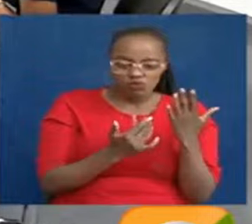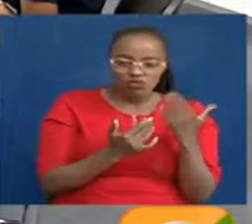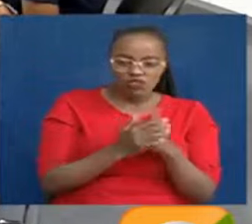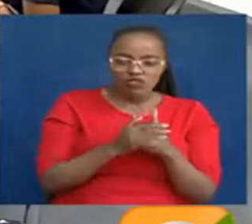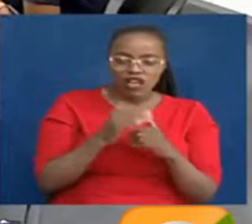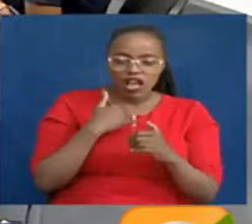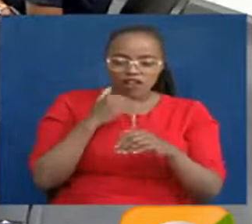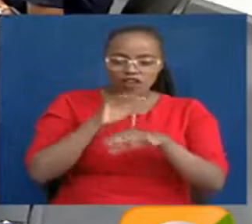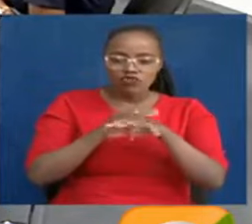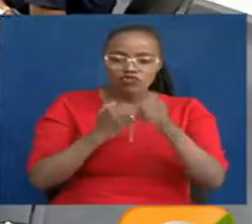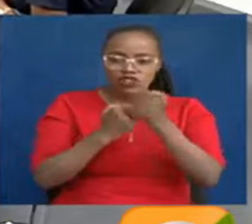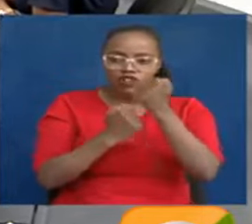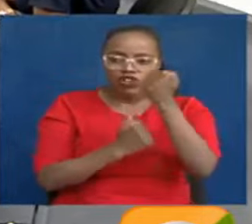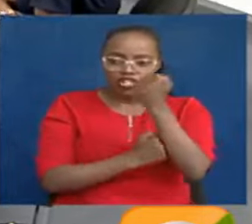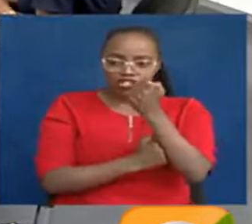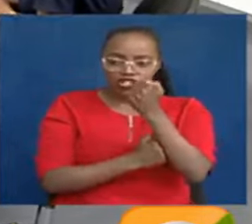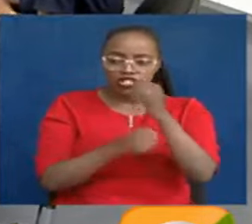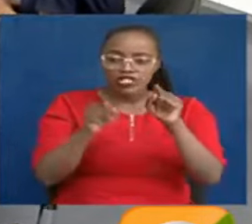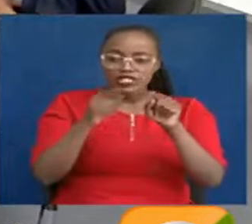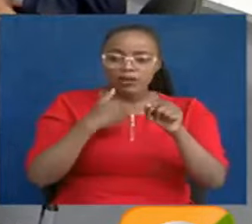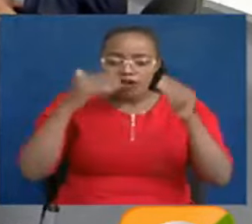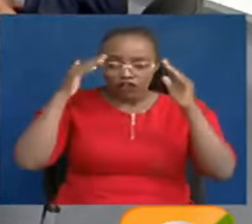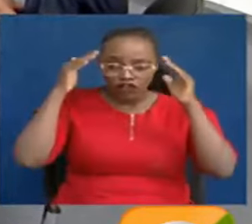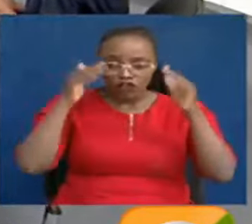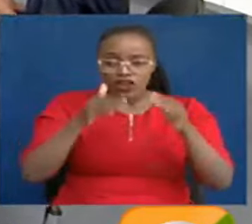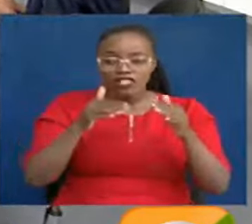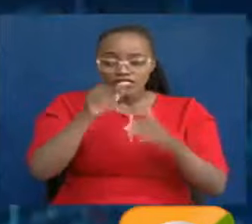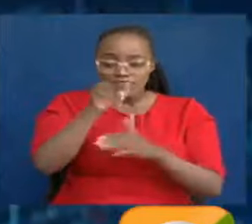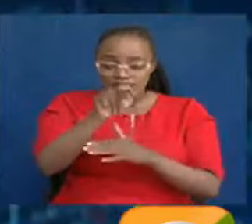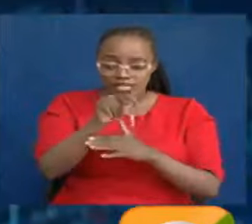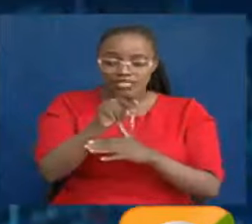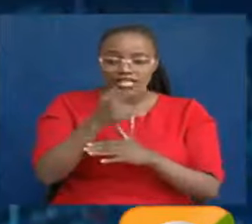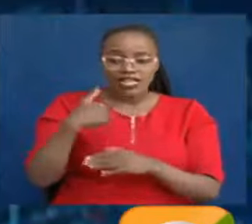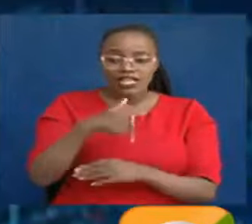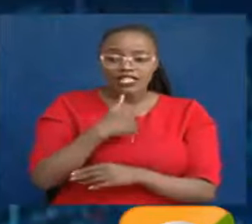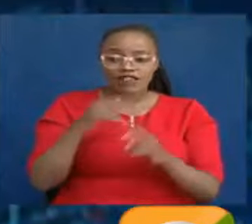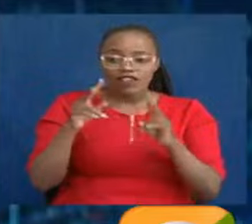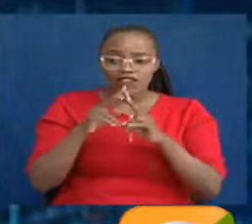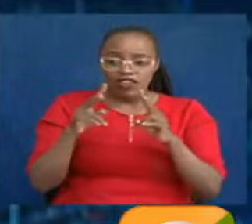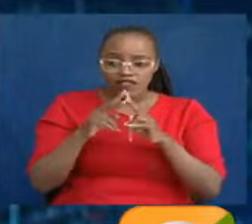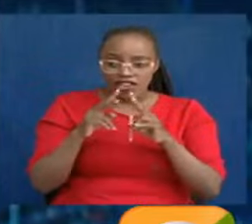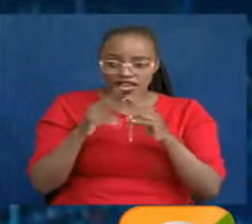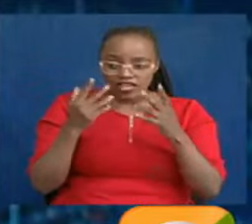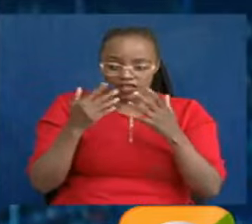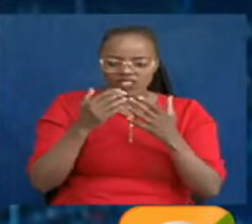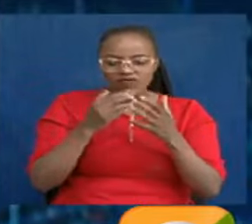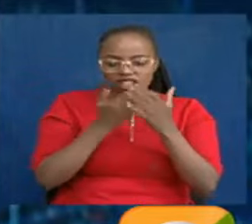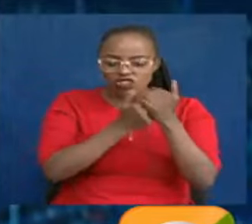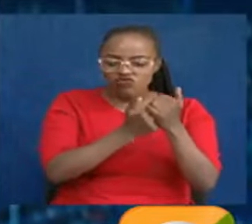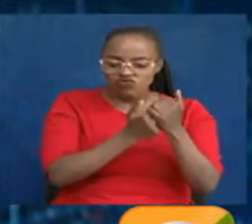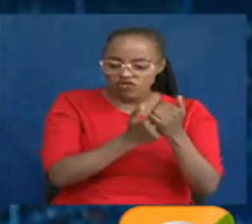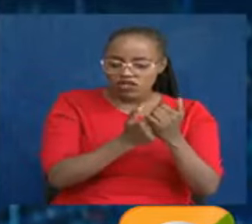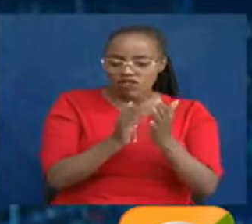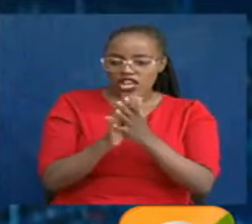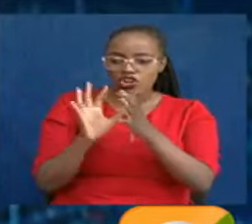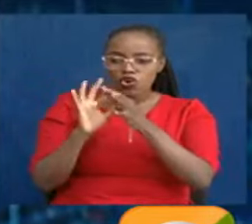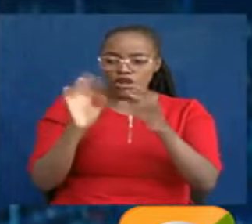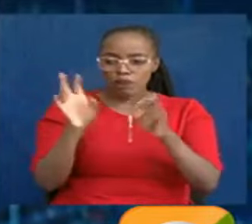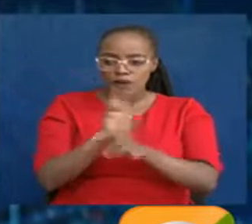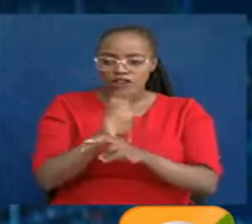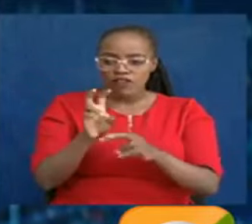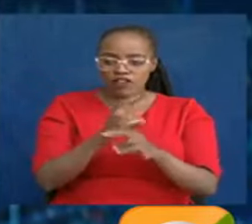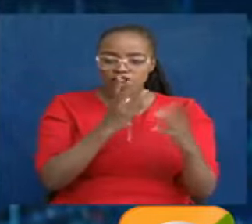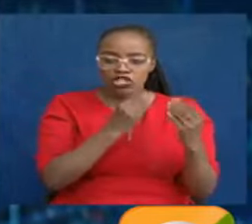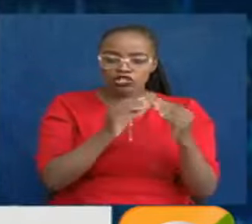good foundation in Kenya. Quite a lot of work has been done, and we are very ready for such a partnership and collaboration.